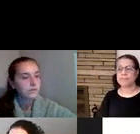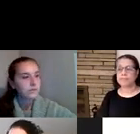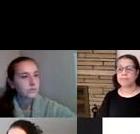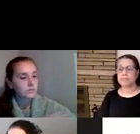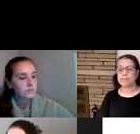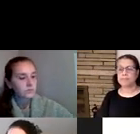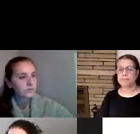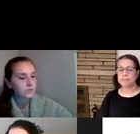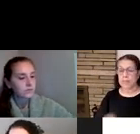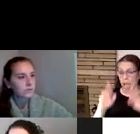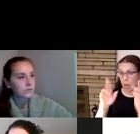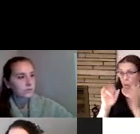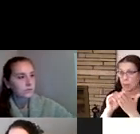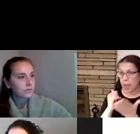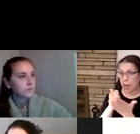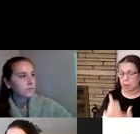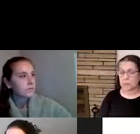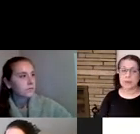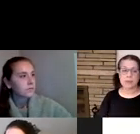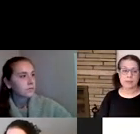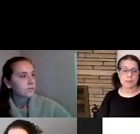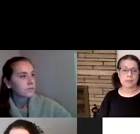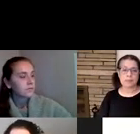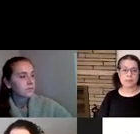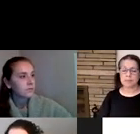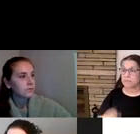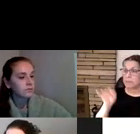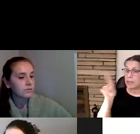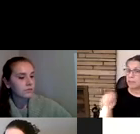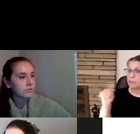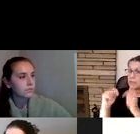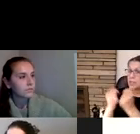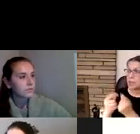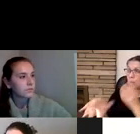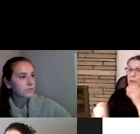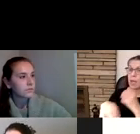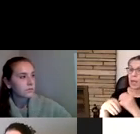hope that is helpful. If anyone on the team has more to add to that, they certainly can.